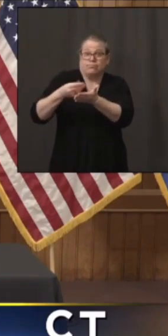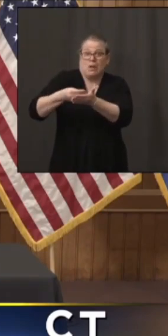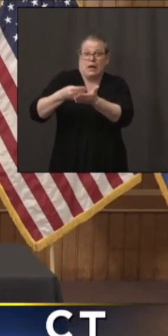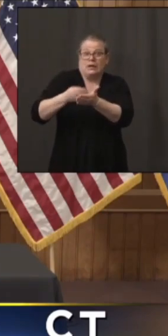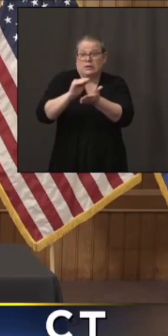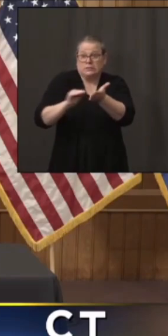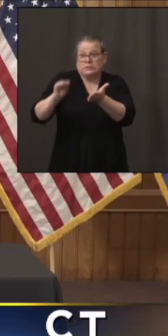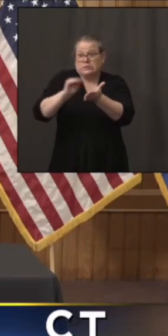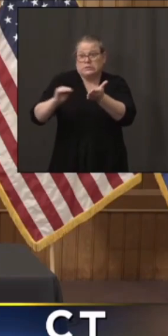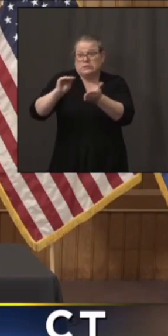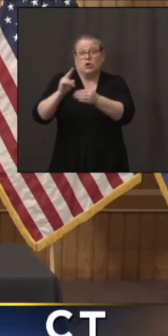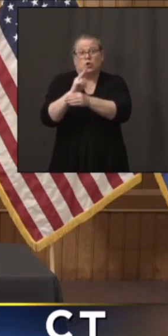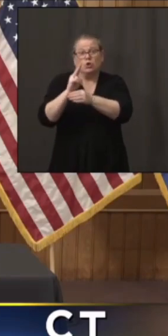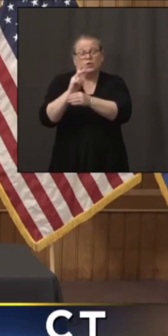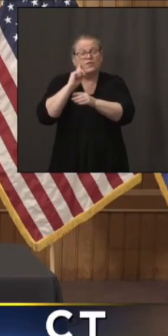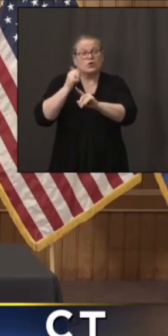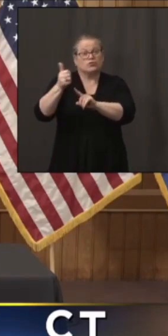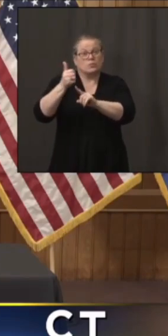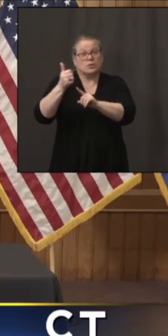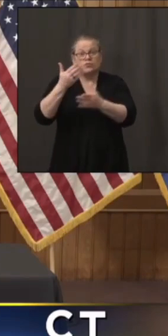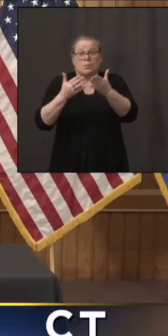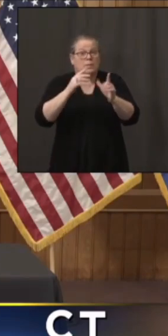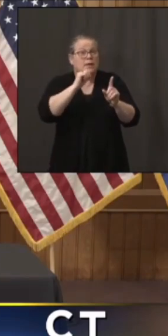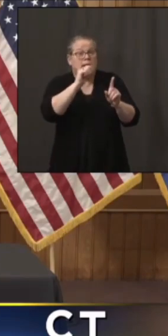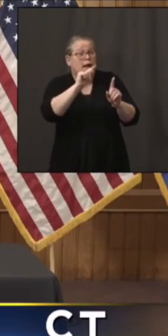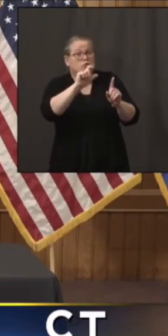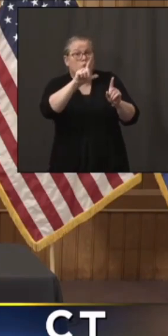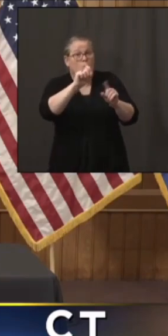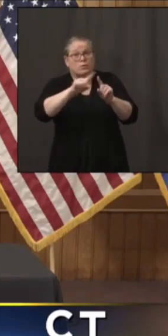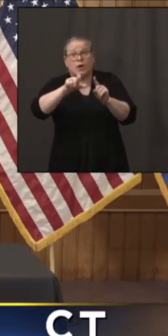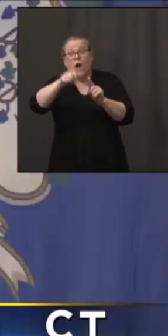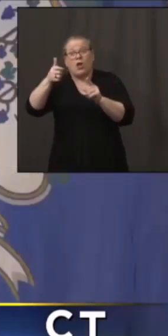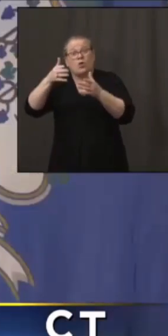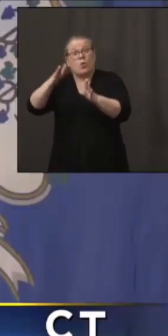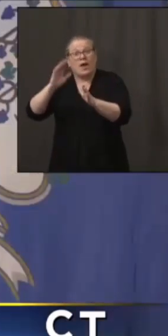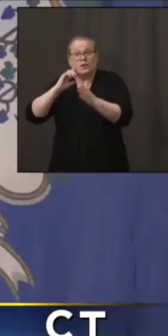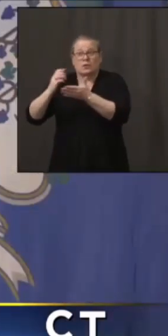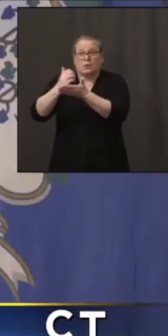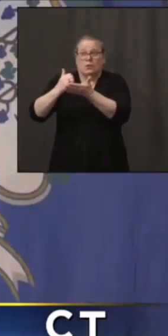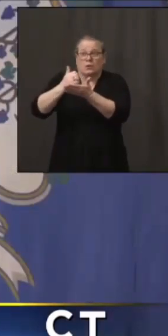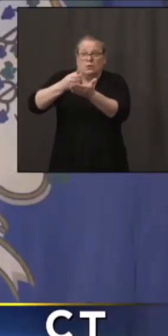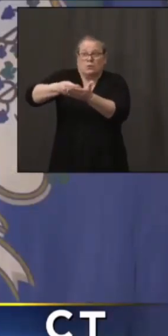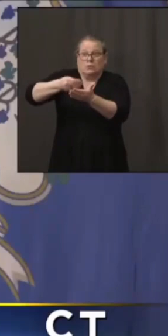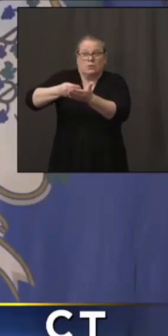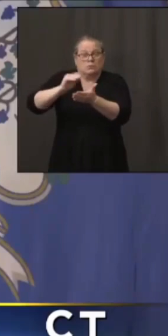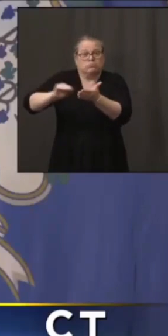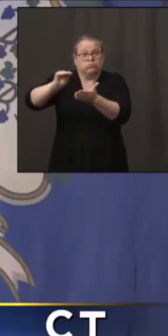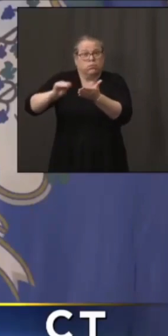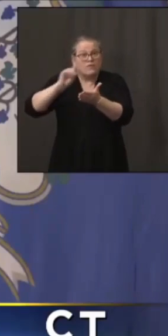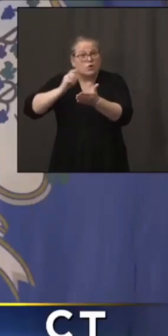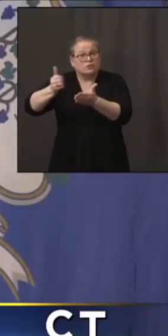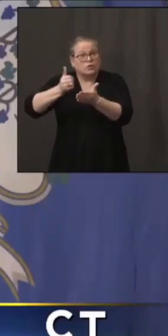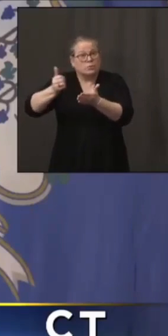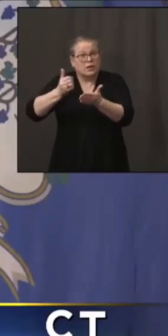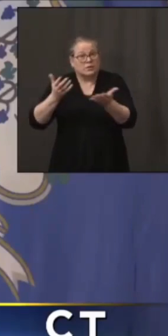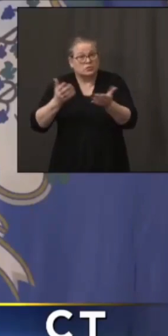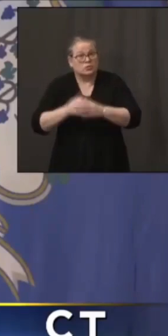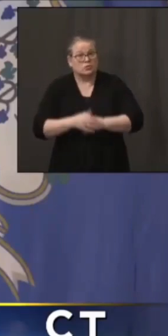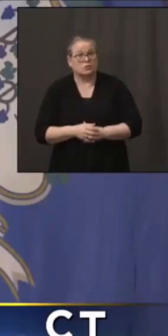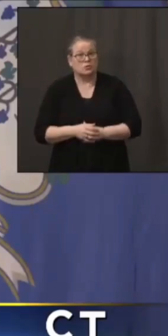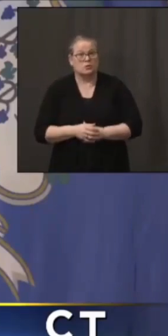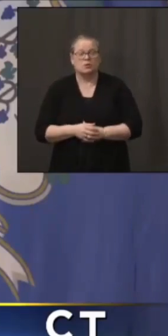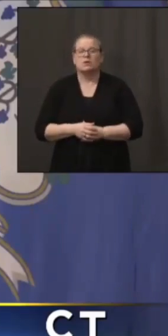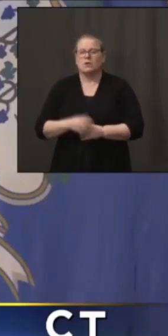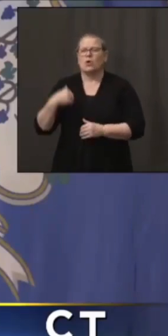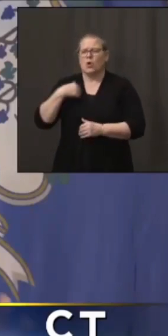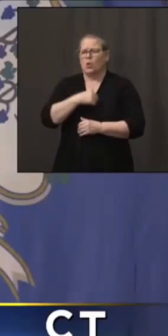for transportation, even if it's not tolls? Yeah, I mean, we knew that the transportation fund was running out of